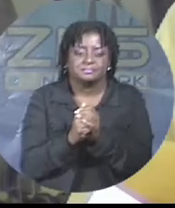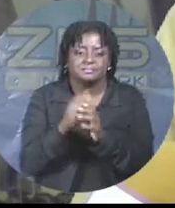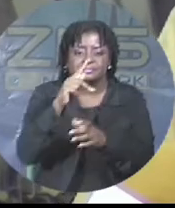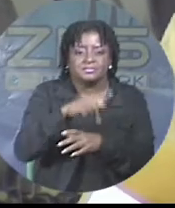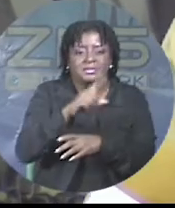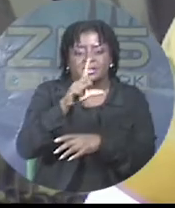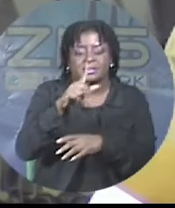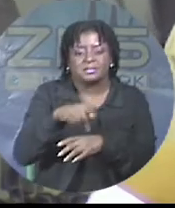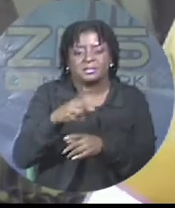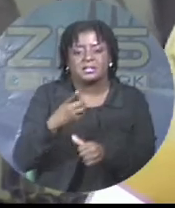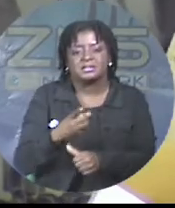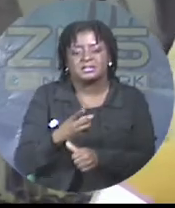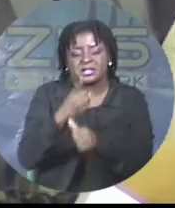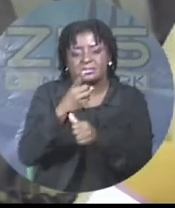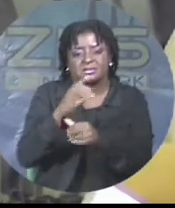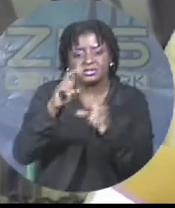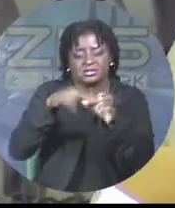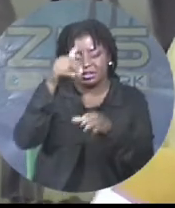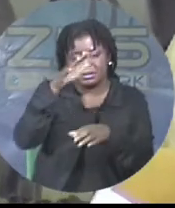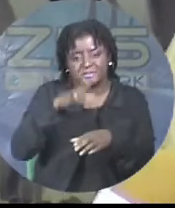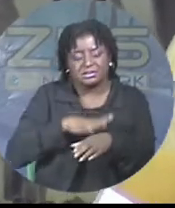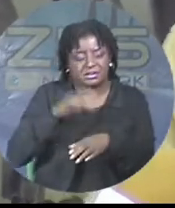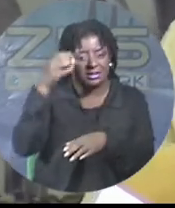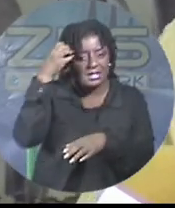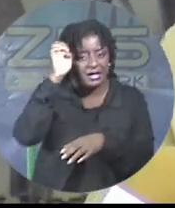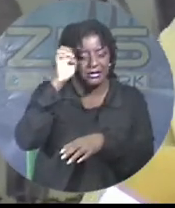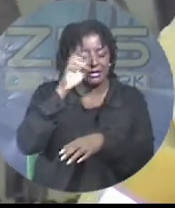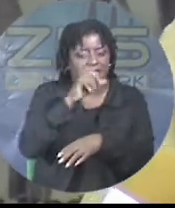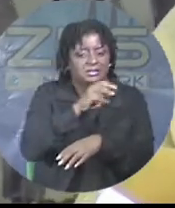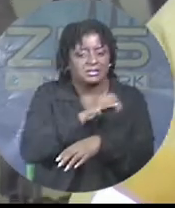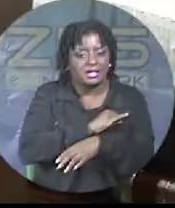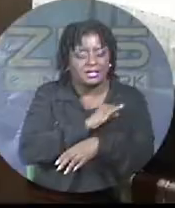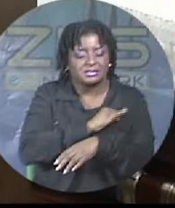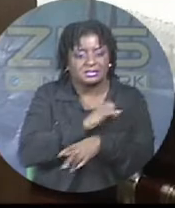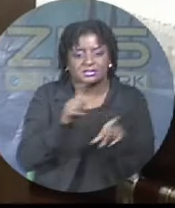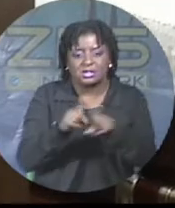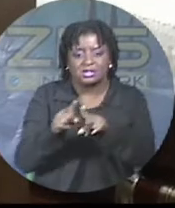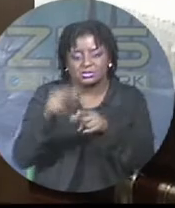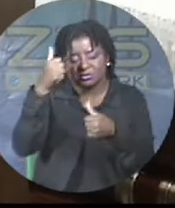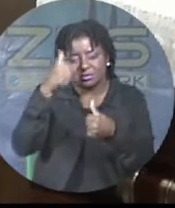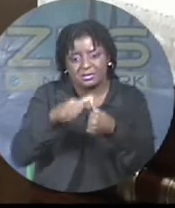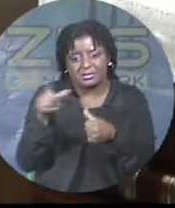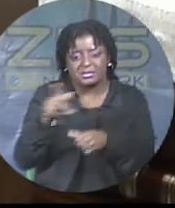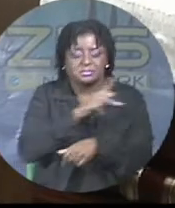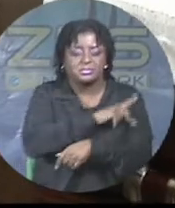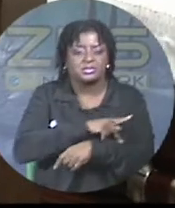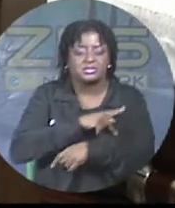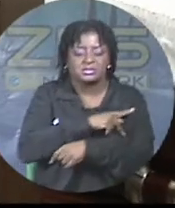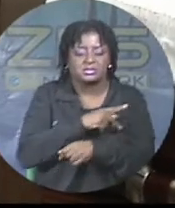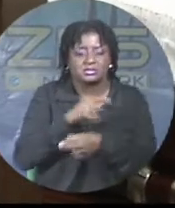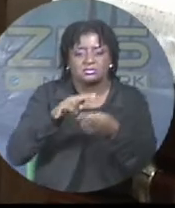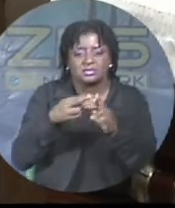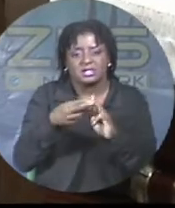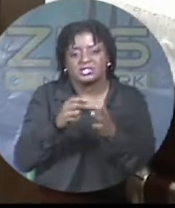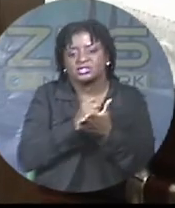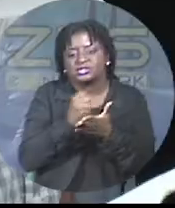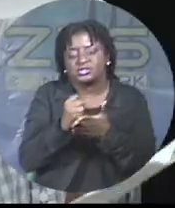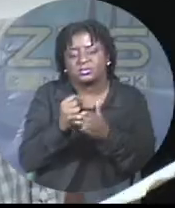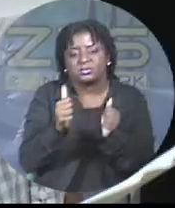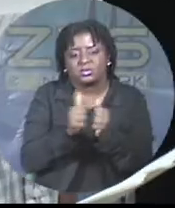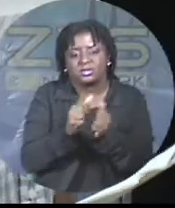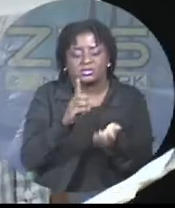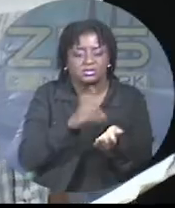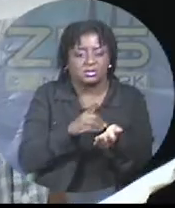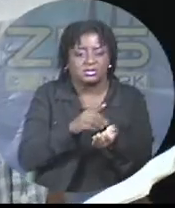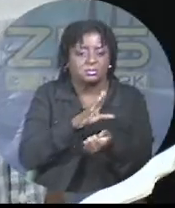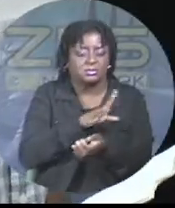PLP Deputy Chairman Emeritus Errington Minky Isaacs also reflected on his personal relationship with the late Dr. Bernard Nottage during